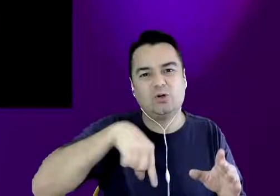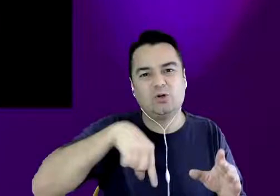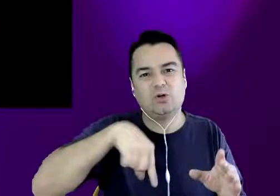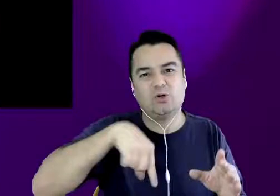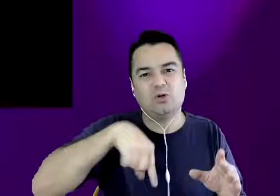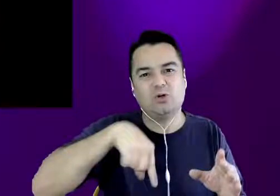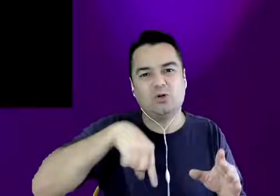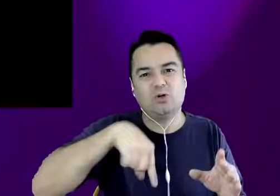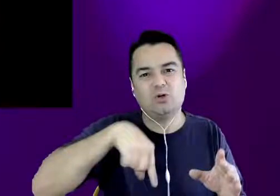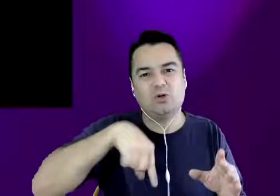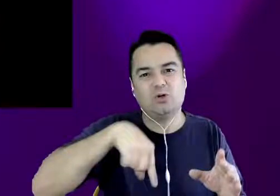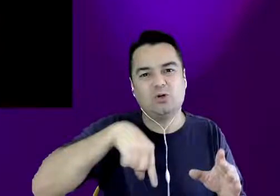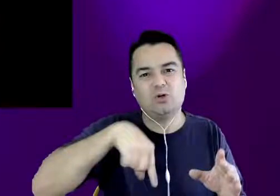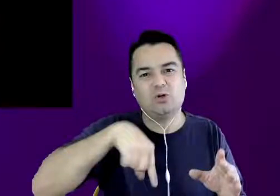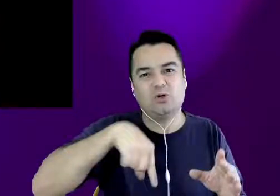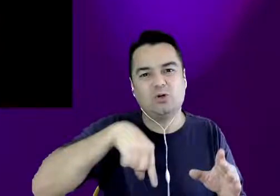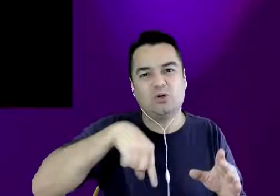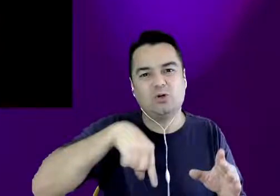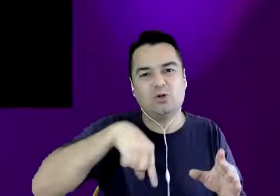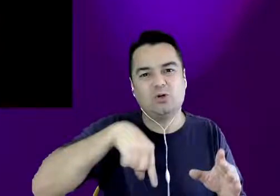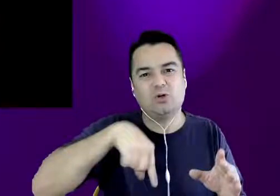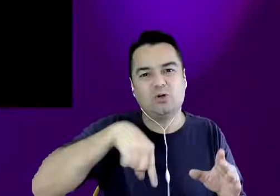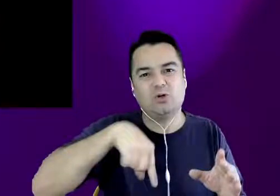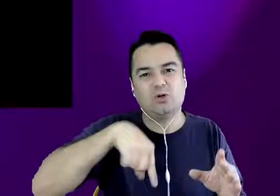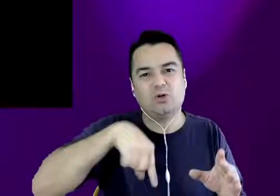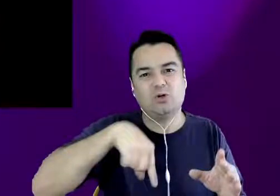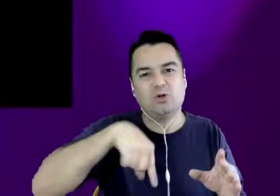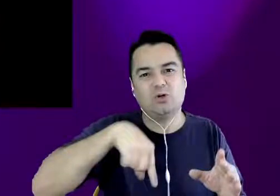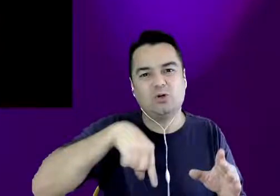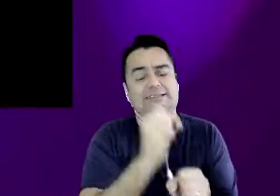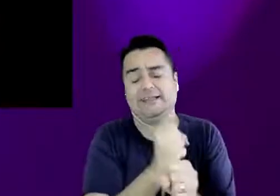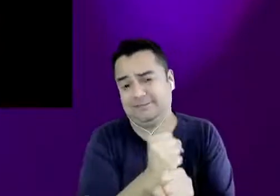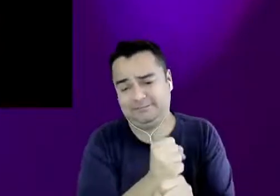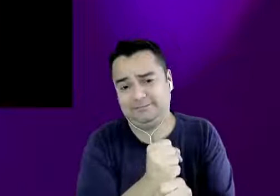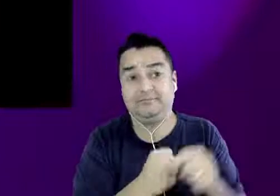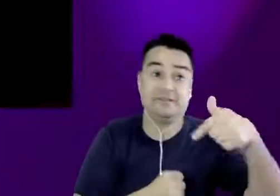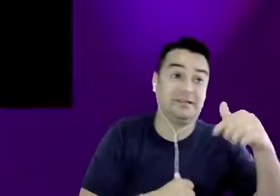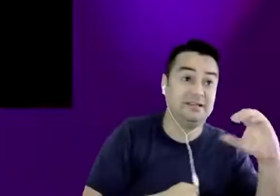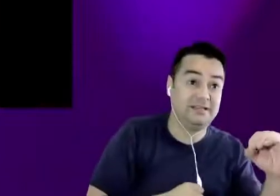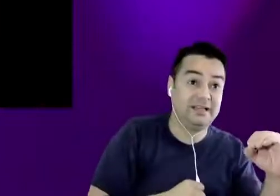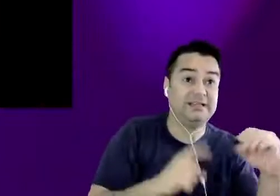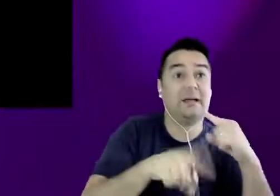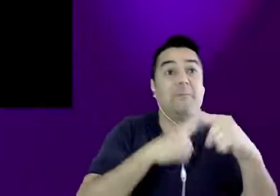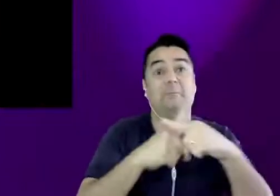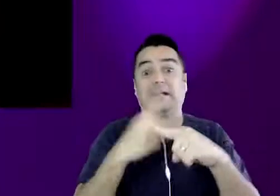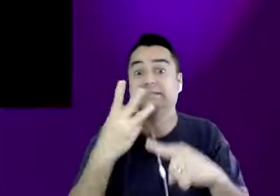of 70 years plus 30 is going to become 100, or 80 is going to become 110.